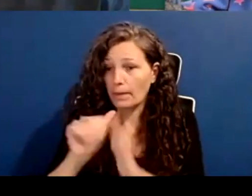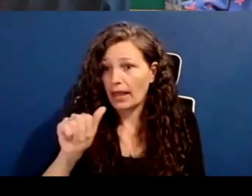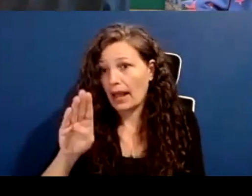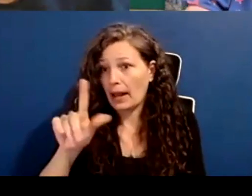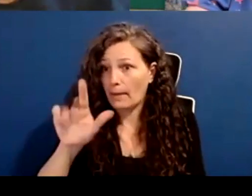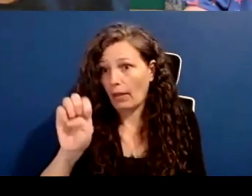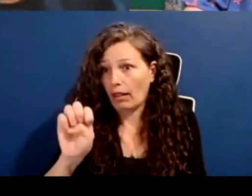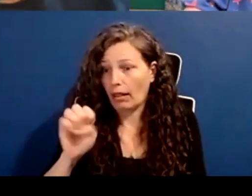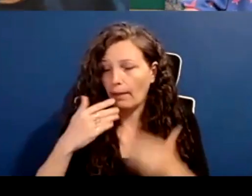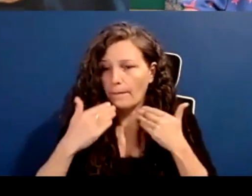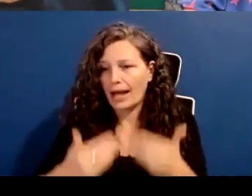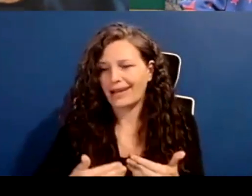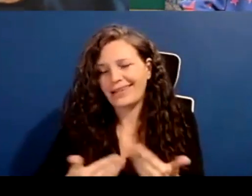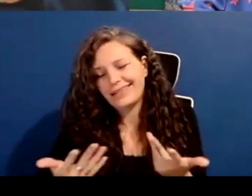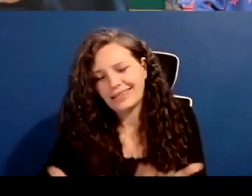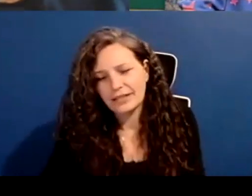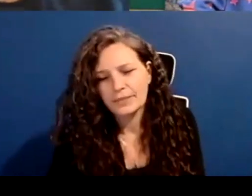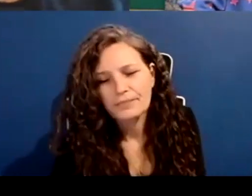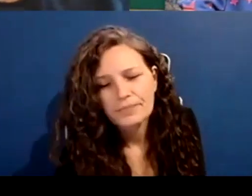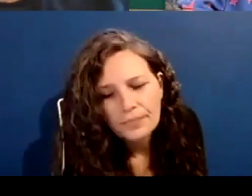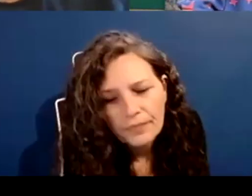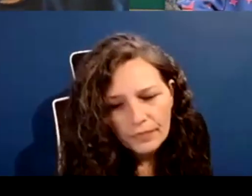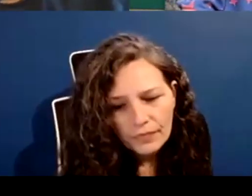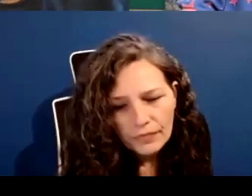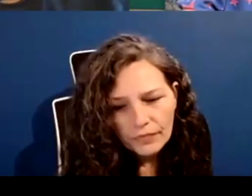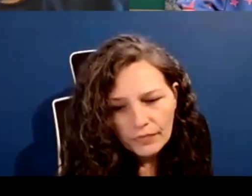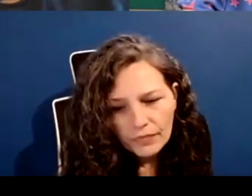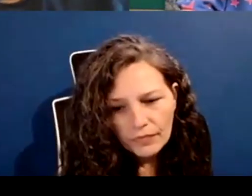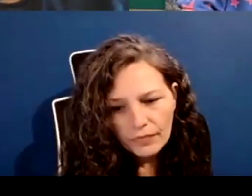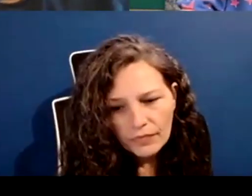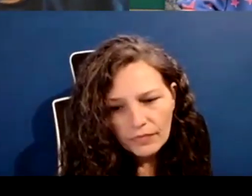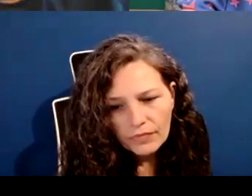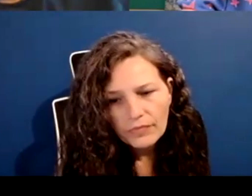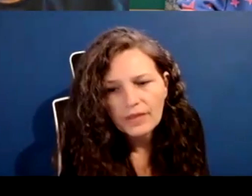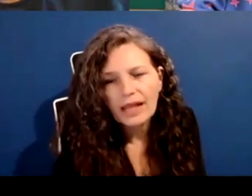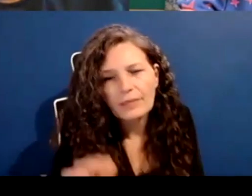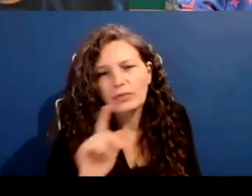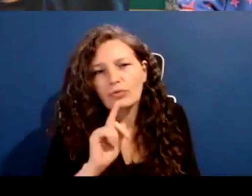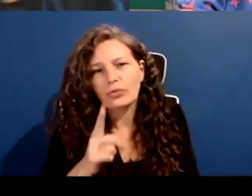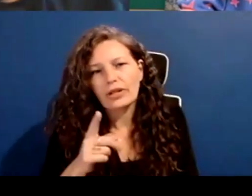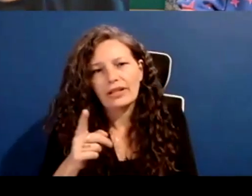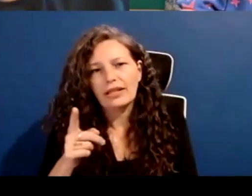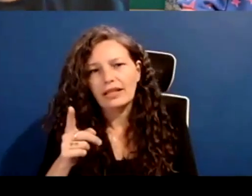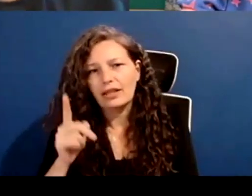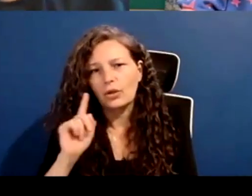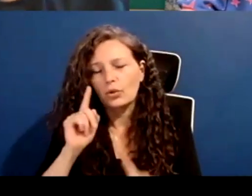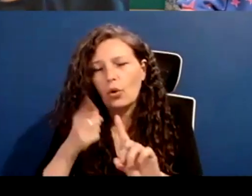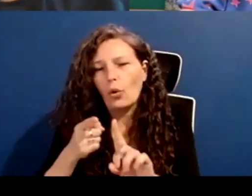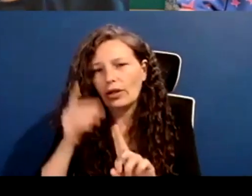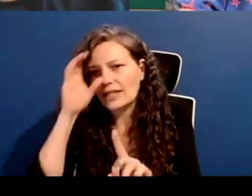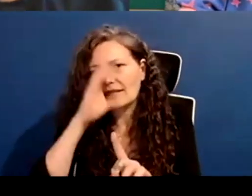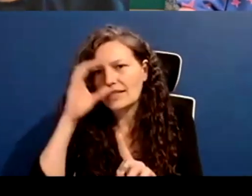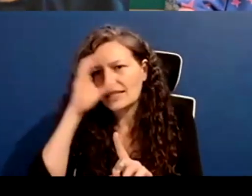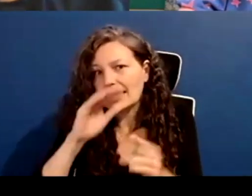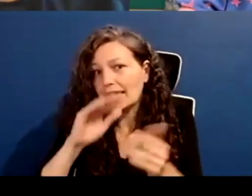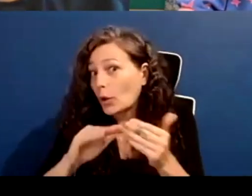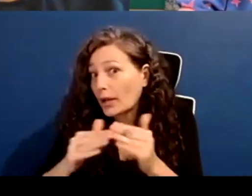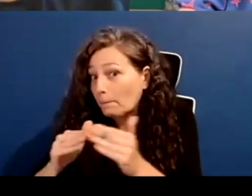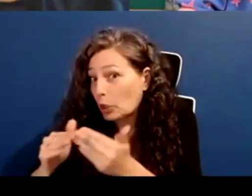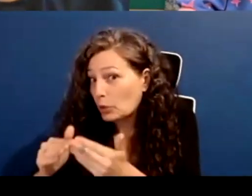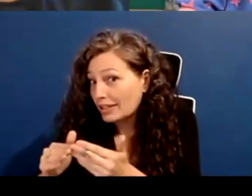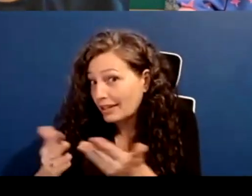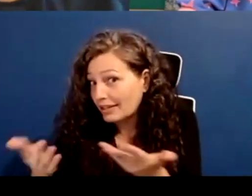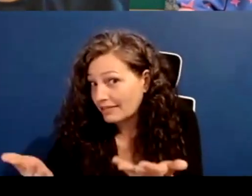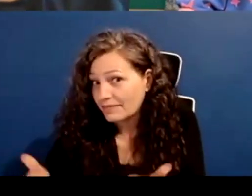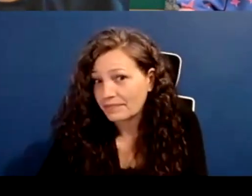that can be reinterpreted to say, the goal is to seek out community and to find a place where, because they gathered